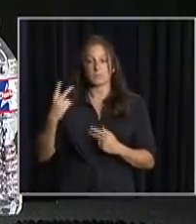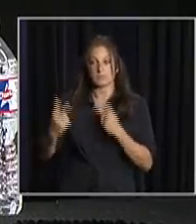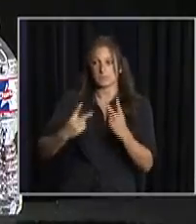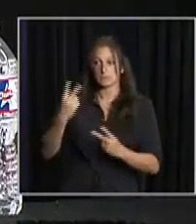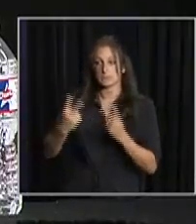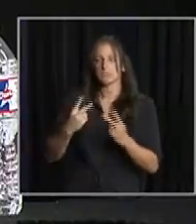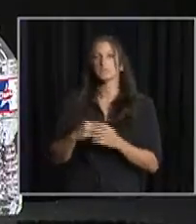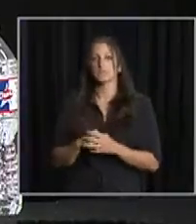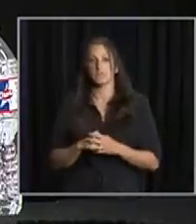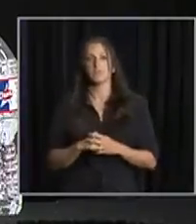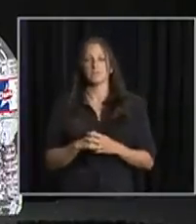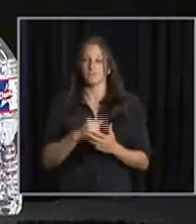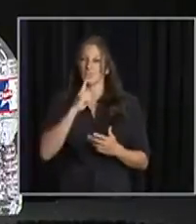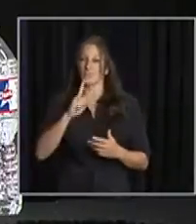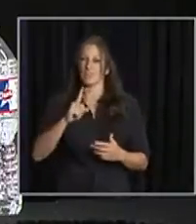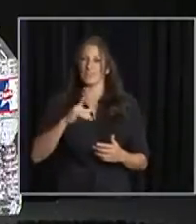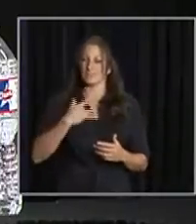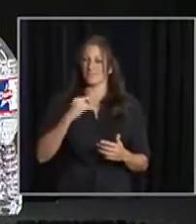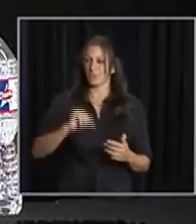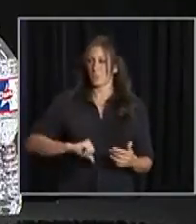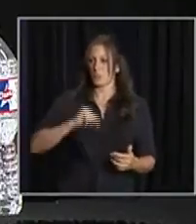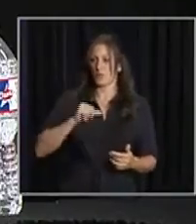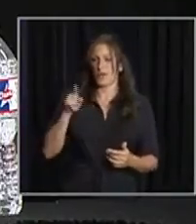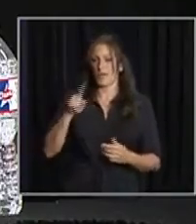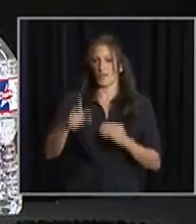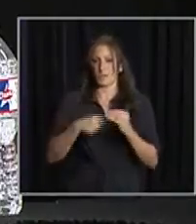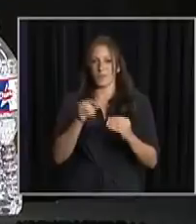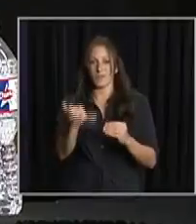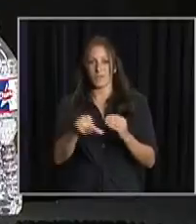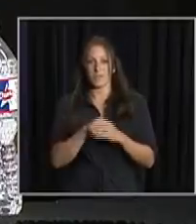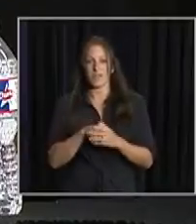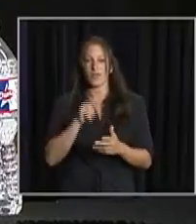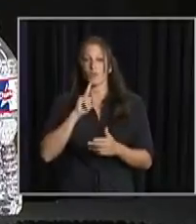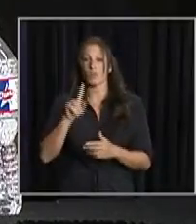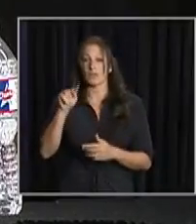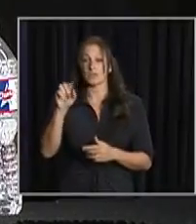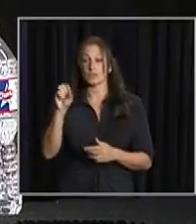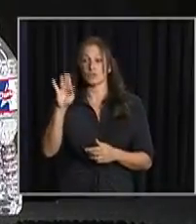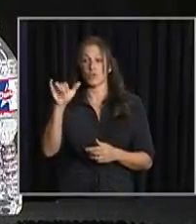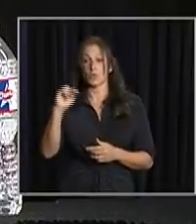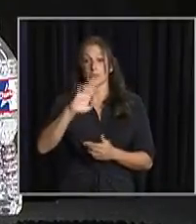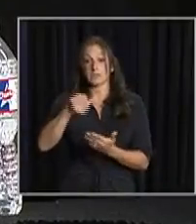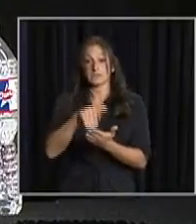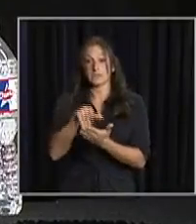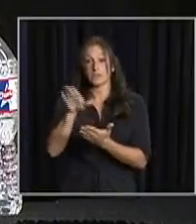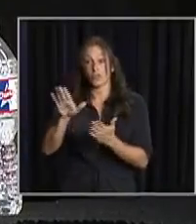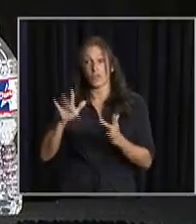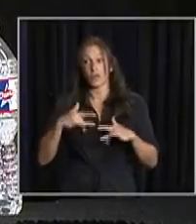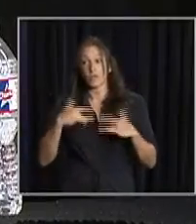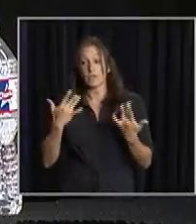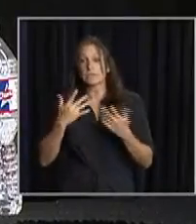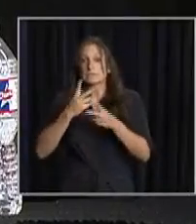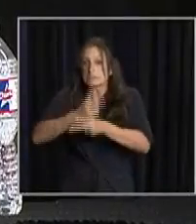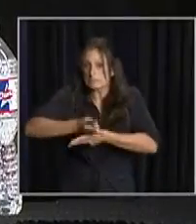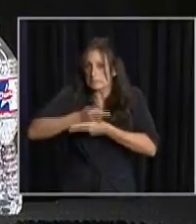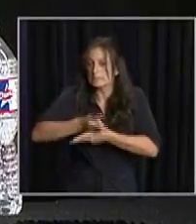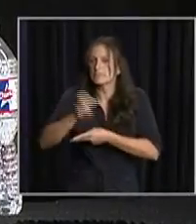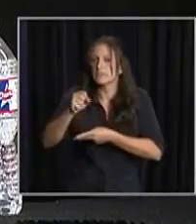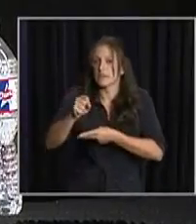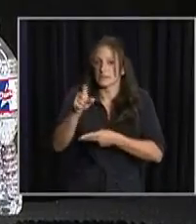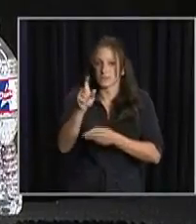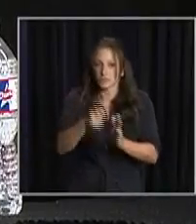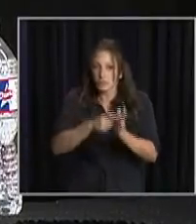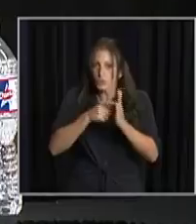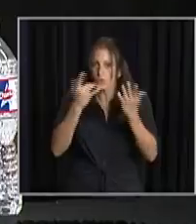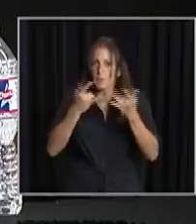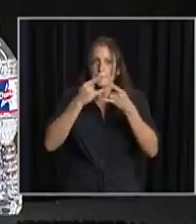Tobin Center. I'm really proud of what they're doing. They're being very careful with their events. You have to wear the face mask. It's